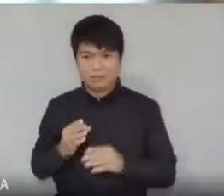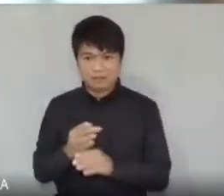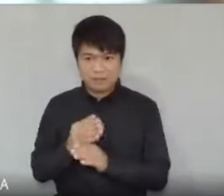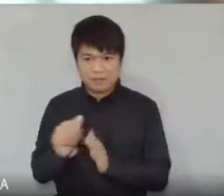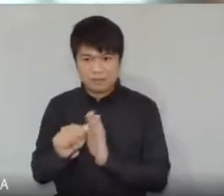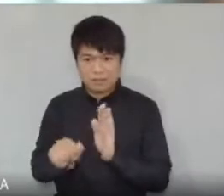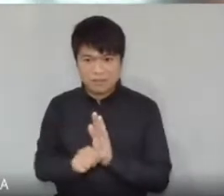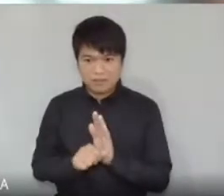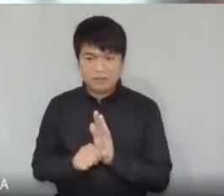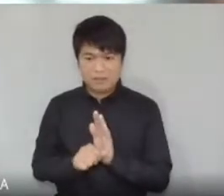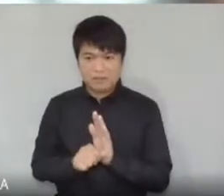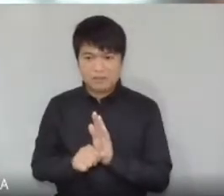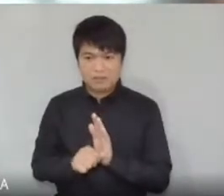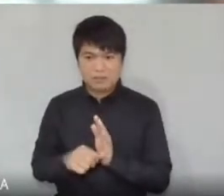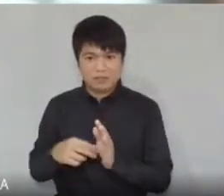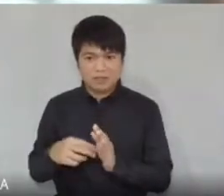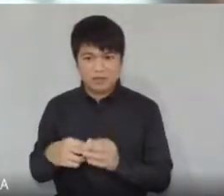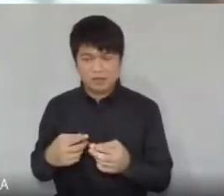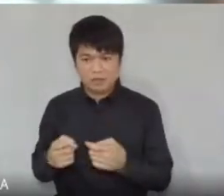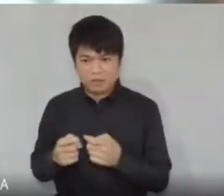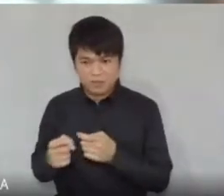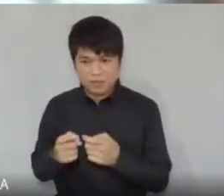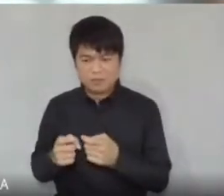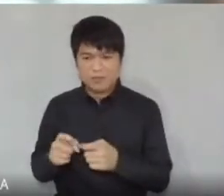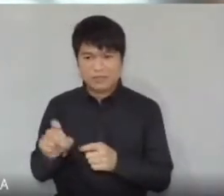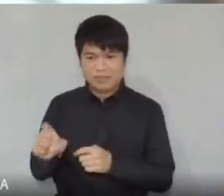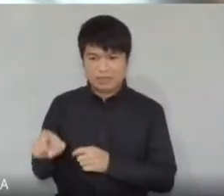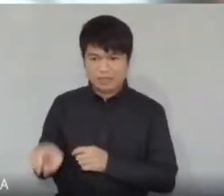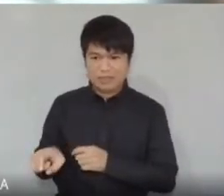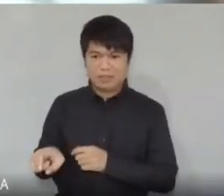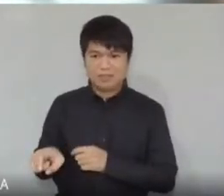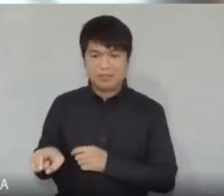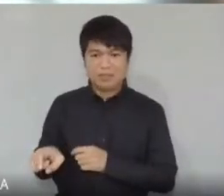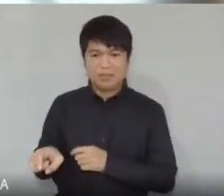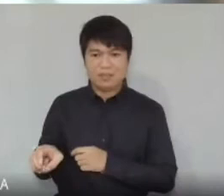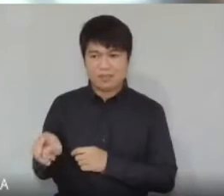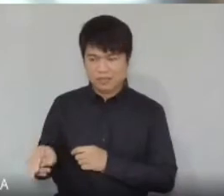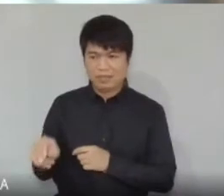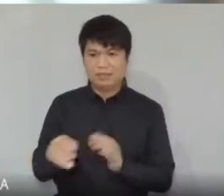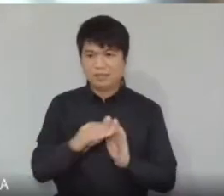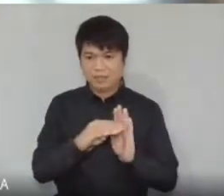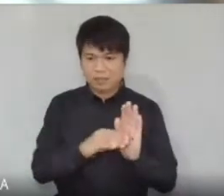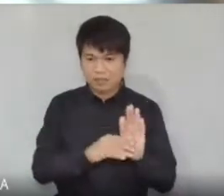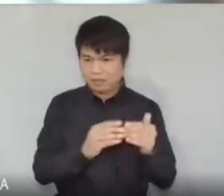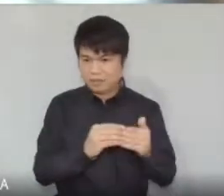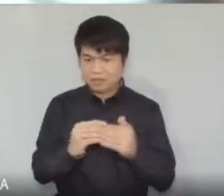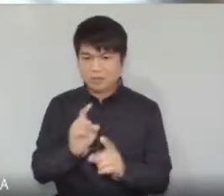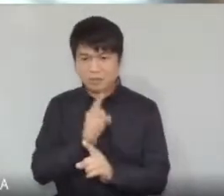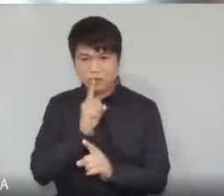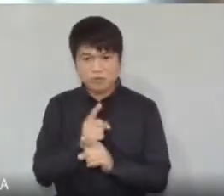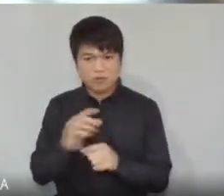of telehealth and digital systems in a more responsive Philippine healthcare system. This roadmap